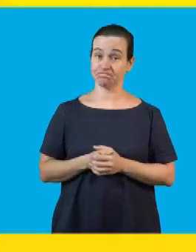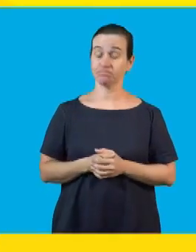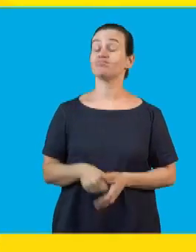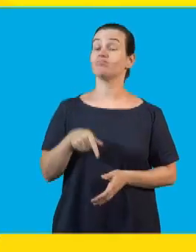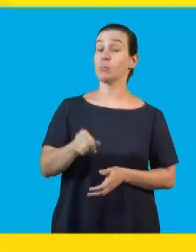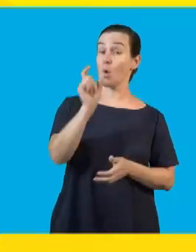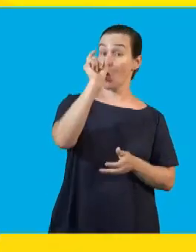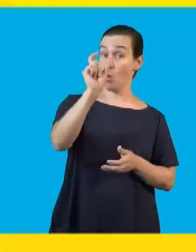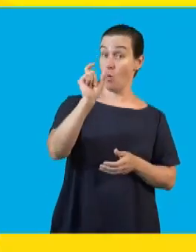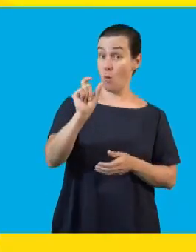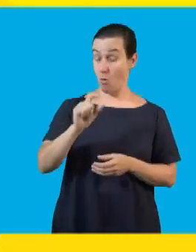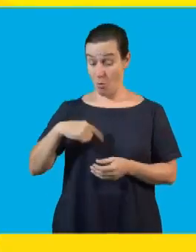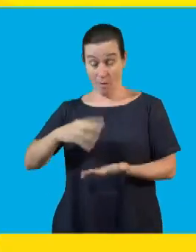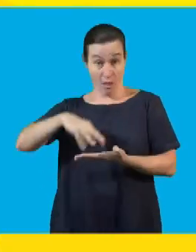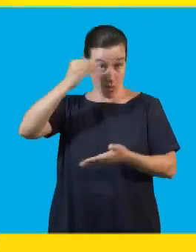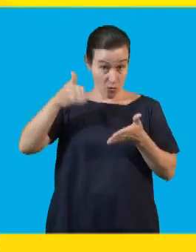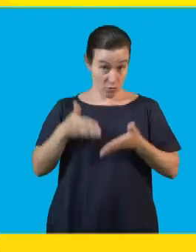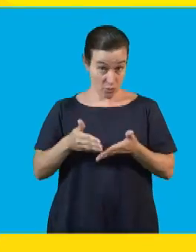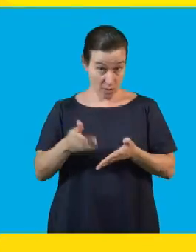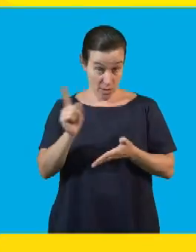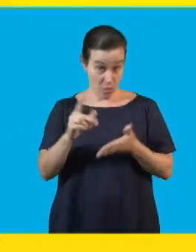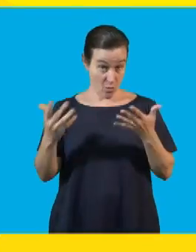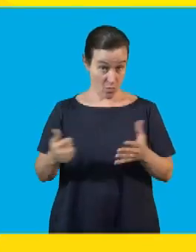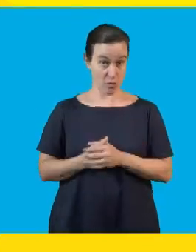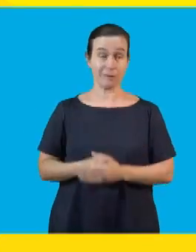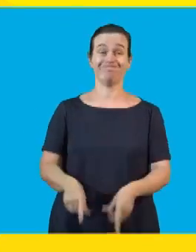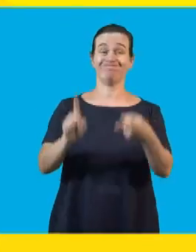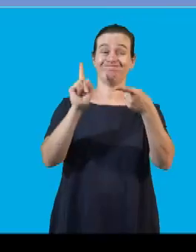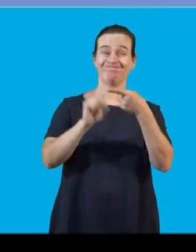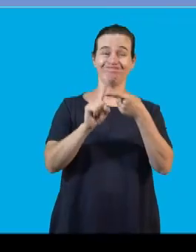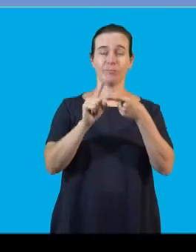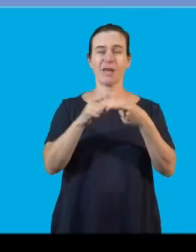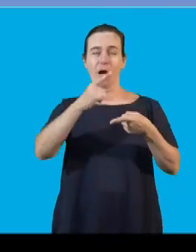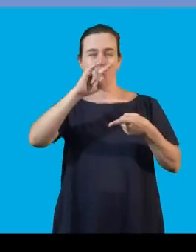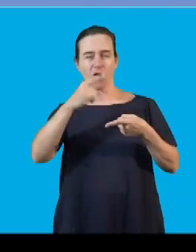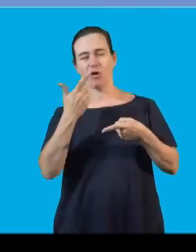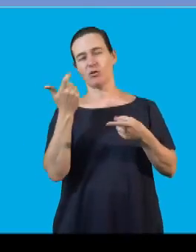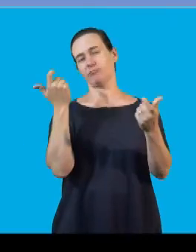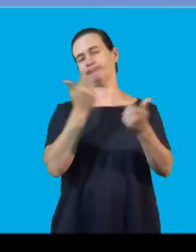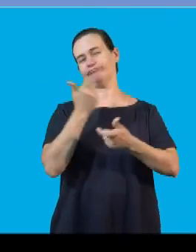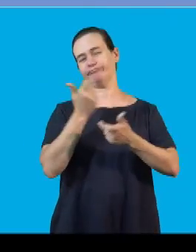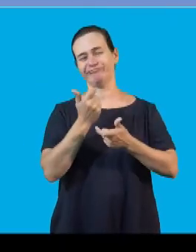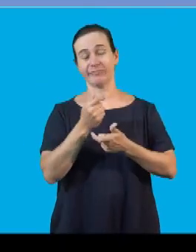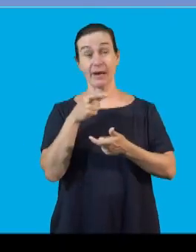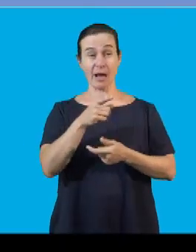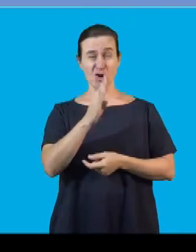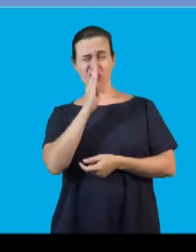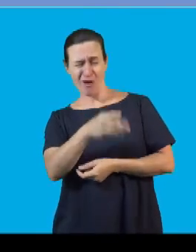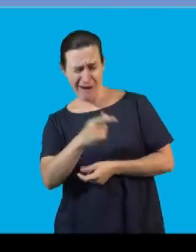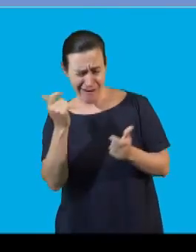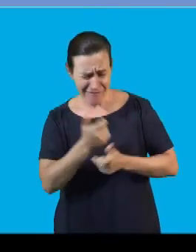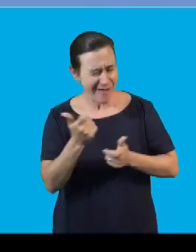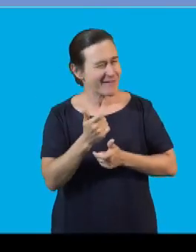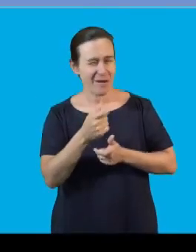at terminology or language that you will encounter in the lesson. So we're going to look at cartoon humor, and remember, this is dry